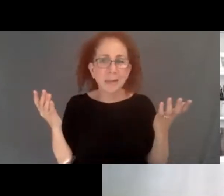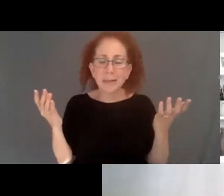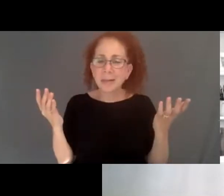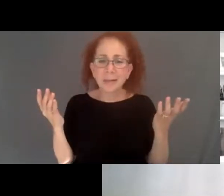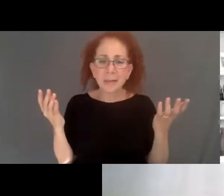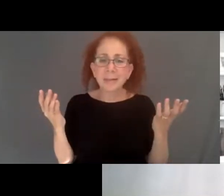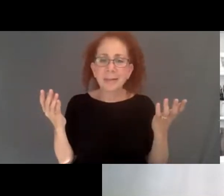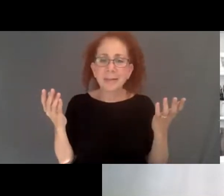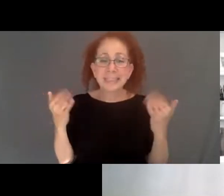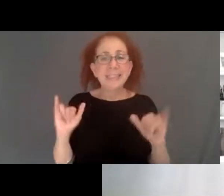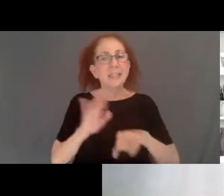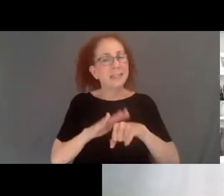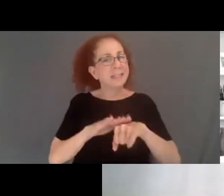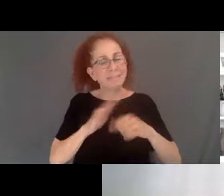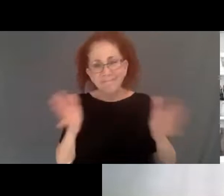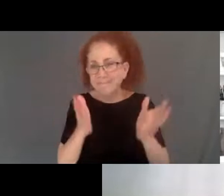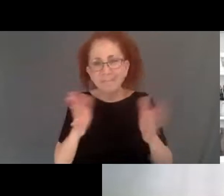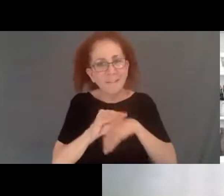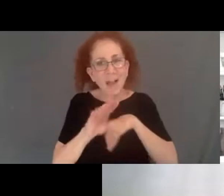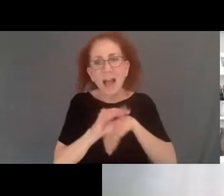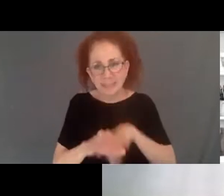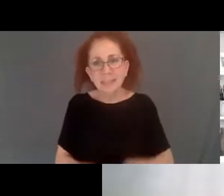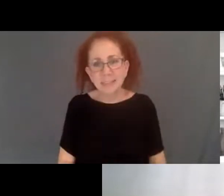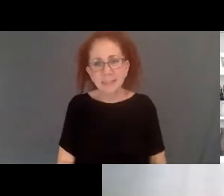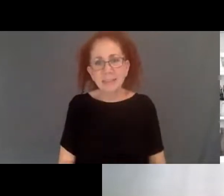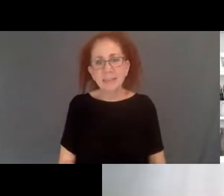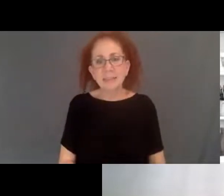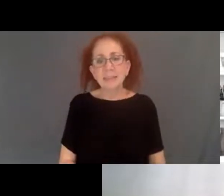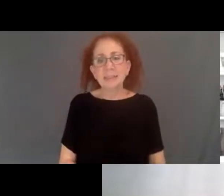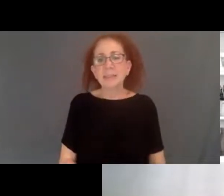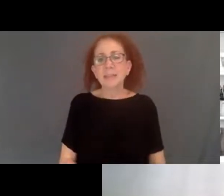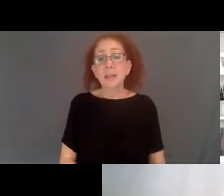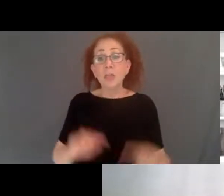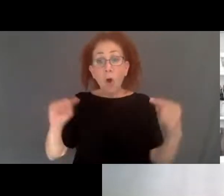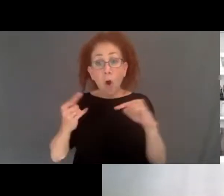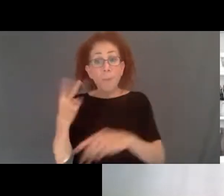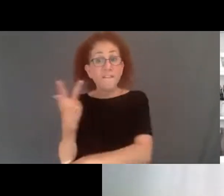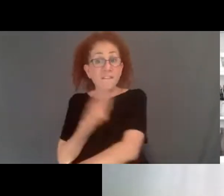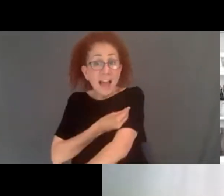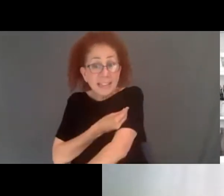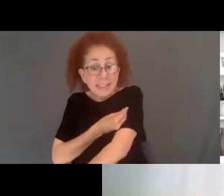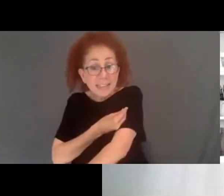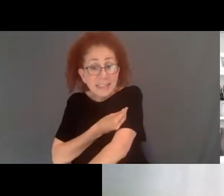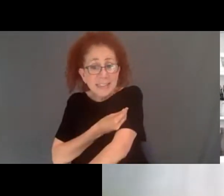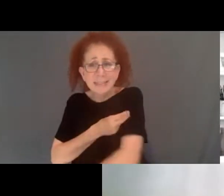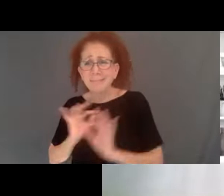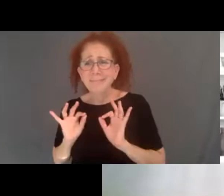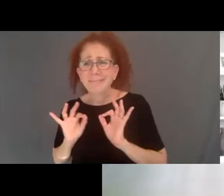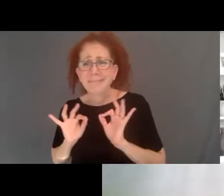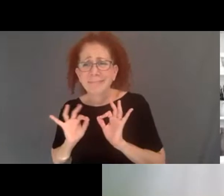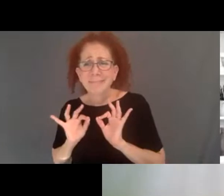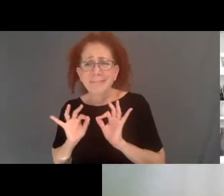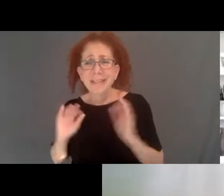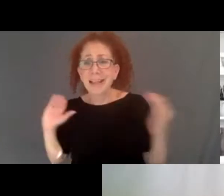we still advise it. And I think, you know, the harms of getting a vaccine are really so minimal to